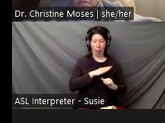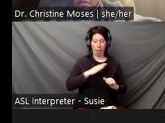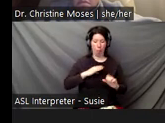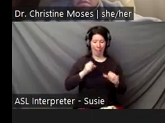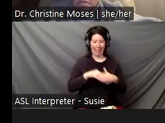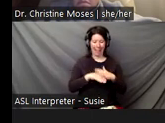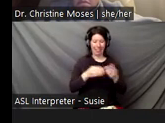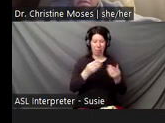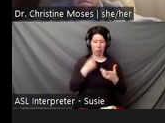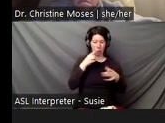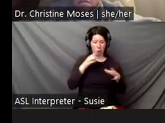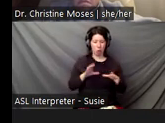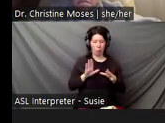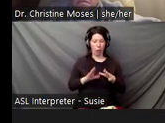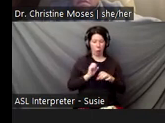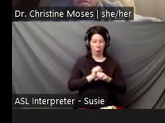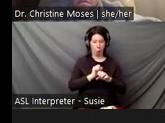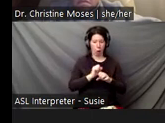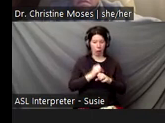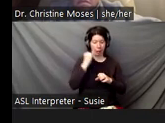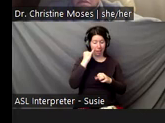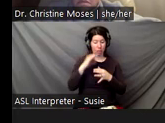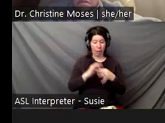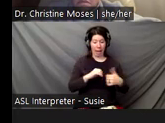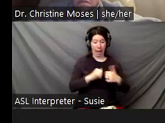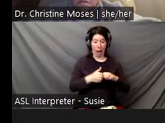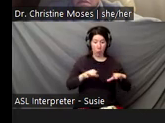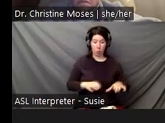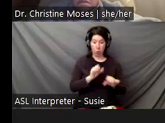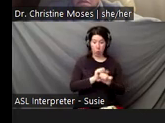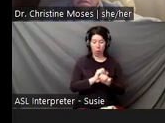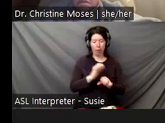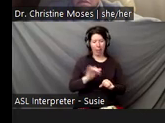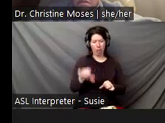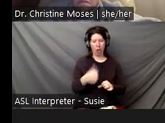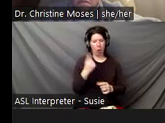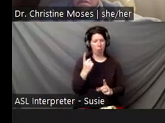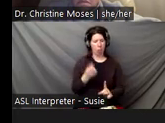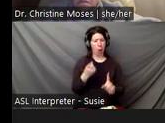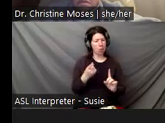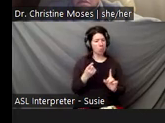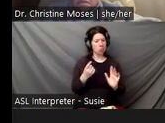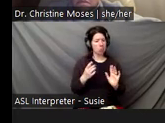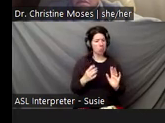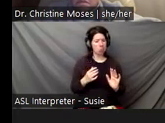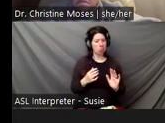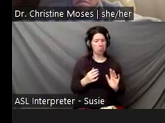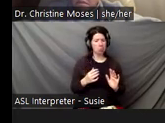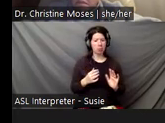work. And if this is helpful for doing the work, then that's another point to at least determine that the